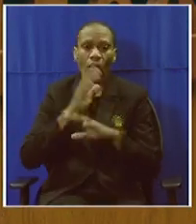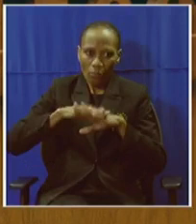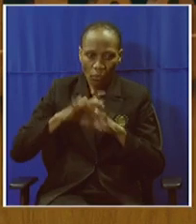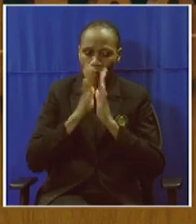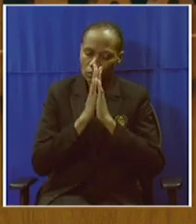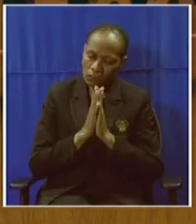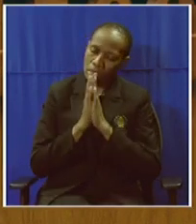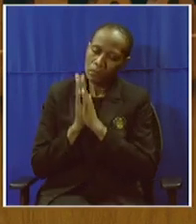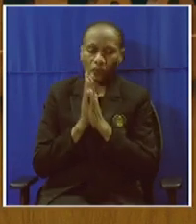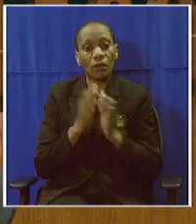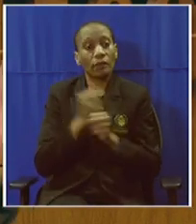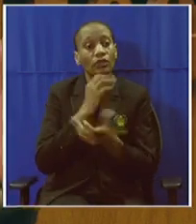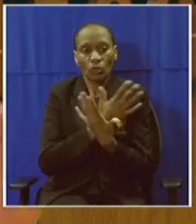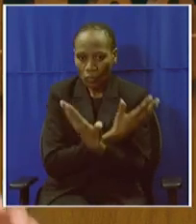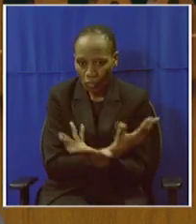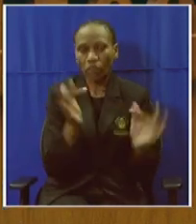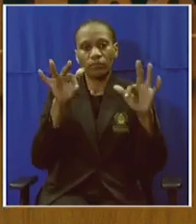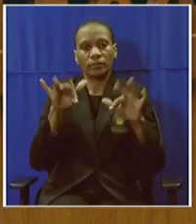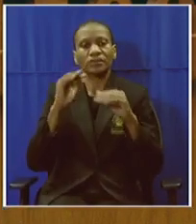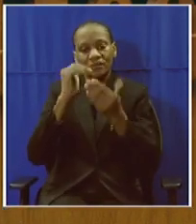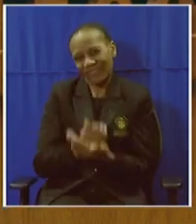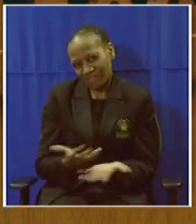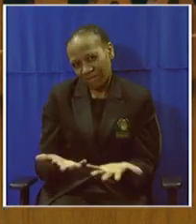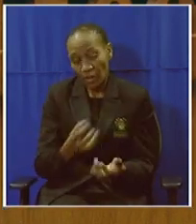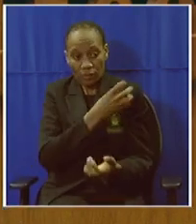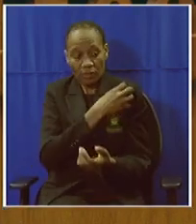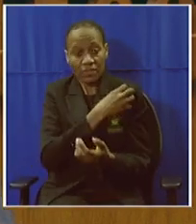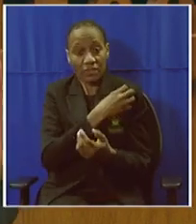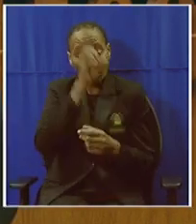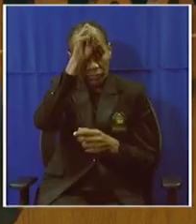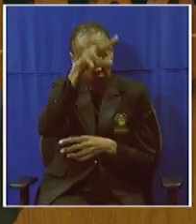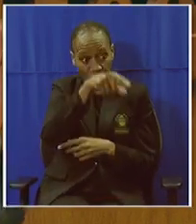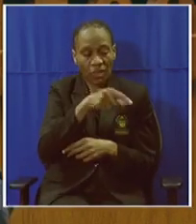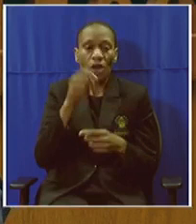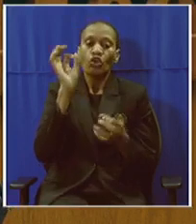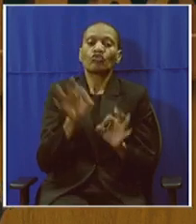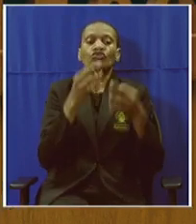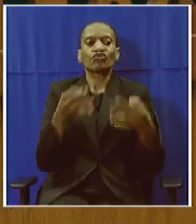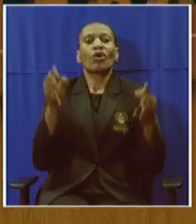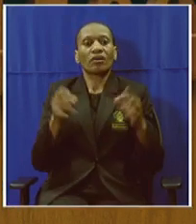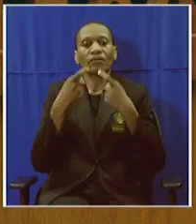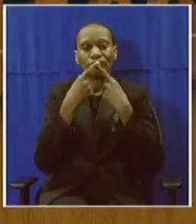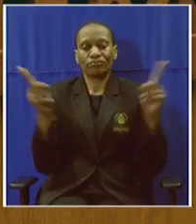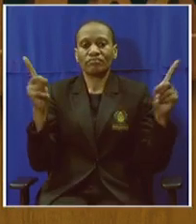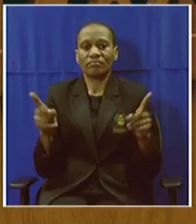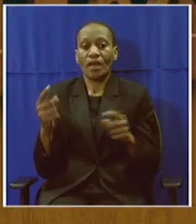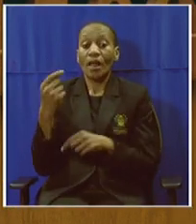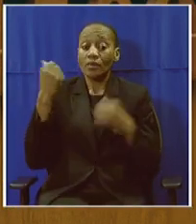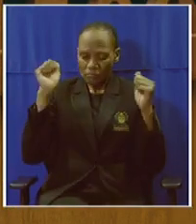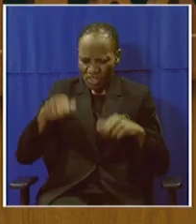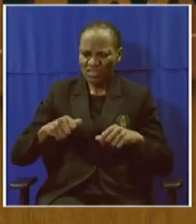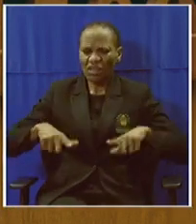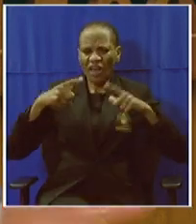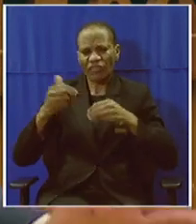to ensure safety. Minister Mantashe quoted Psalms, "Our days are numbered." Yes, life is indeed